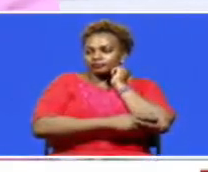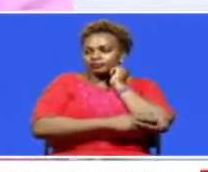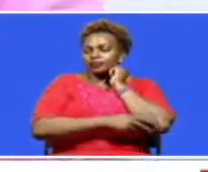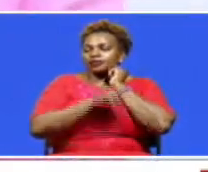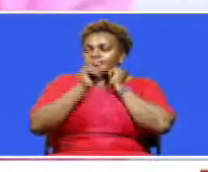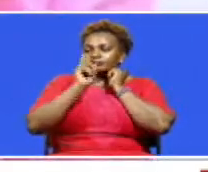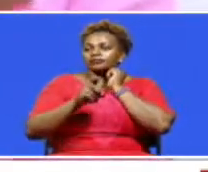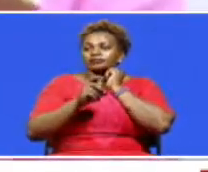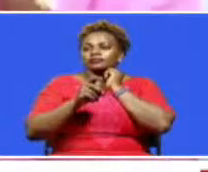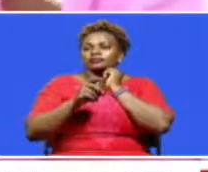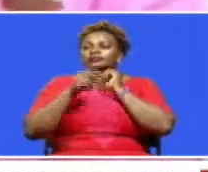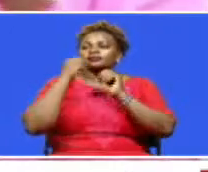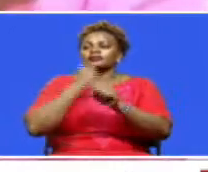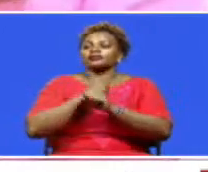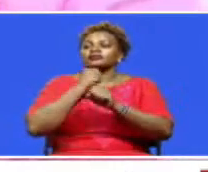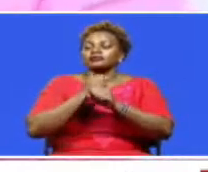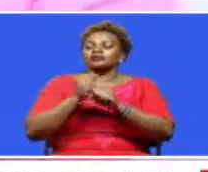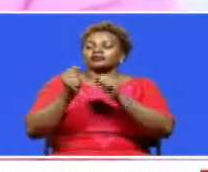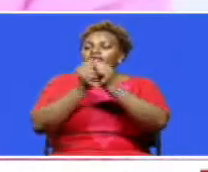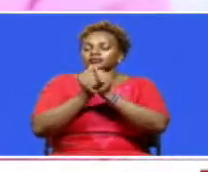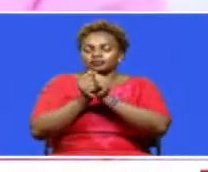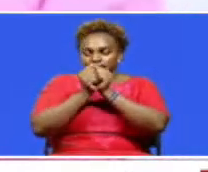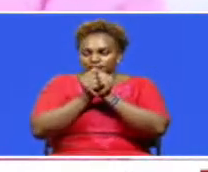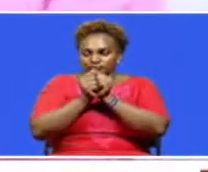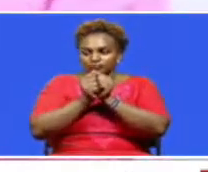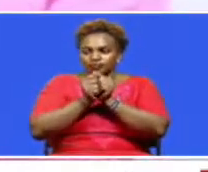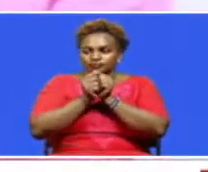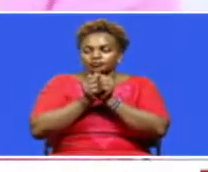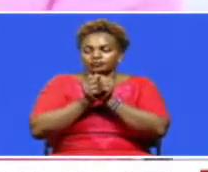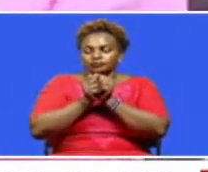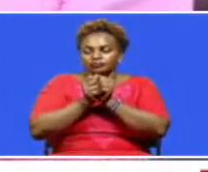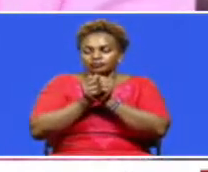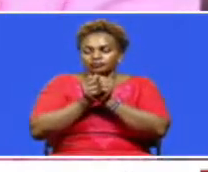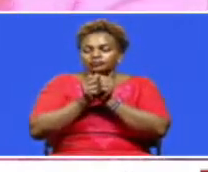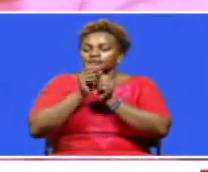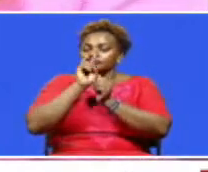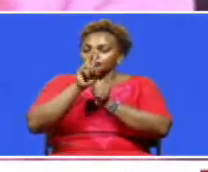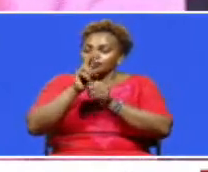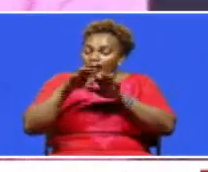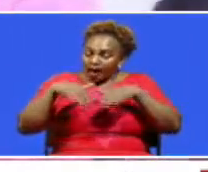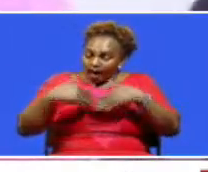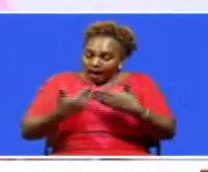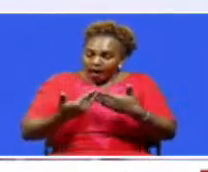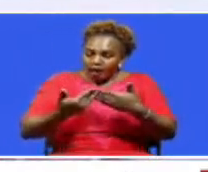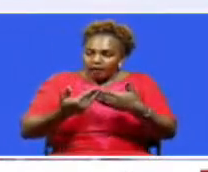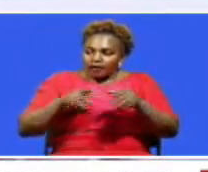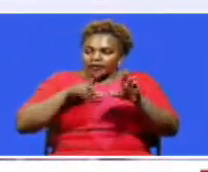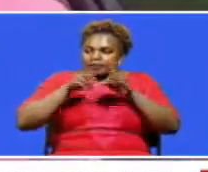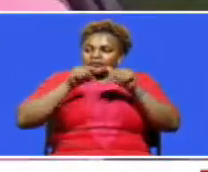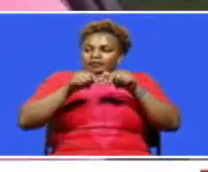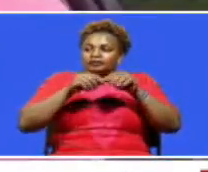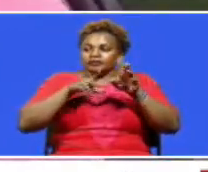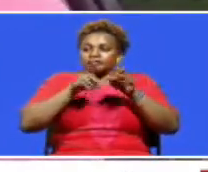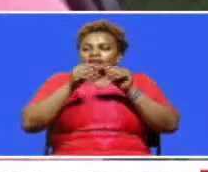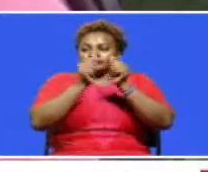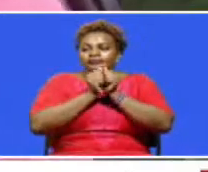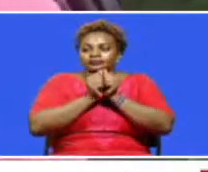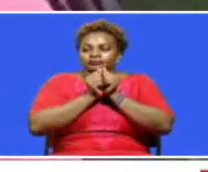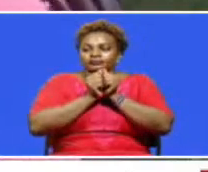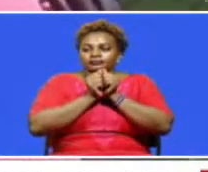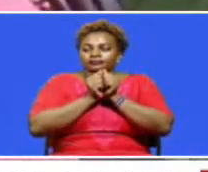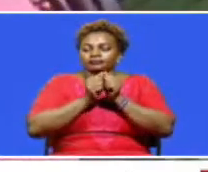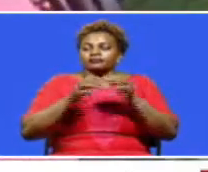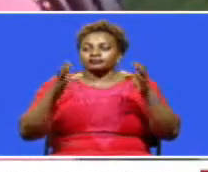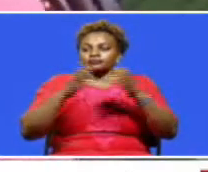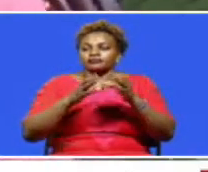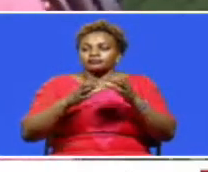ni lazima tusikilizane, tufanye handshake, na tuone ni vipi tutatembea hii safari. If they want to